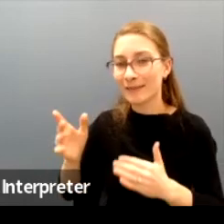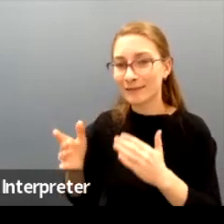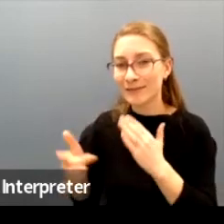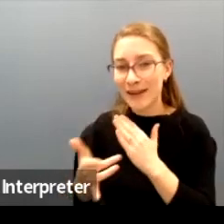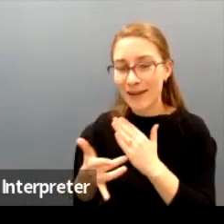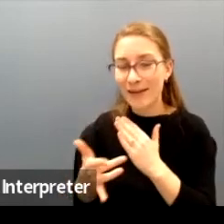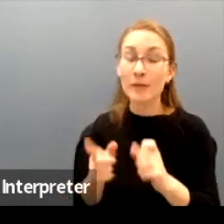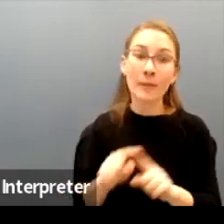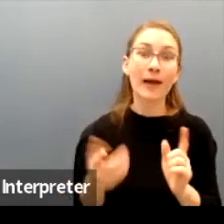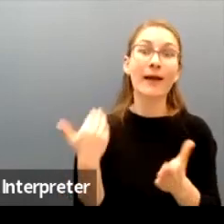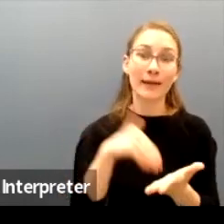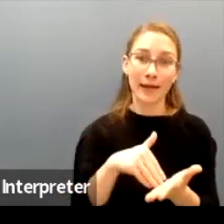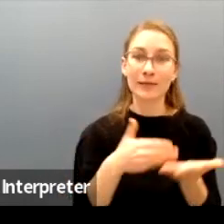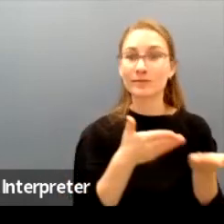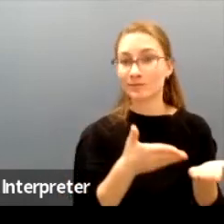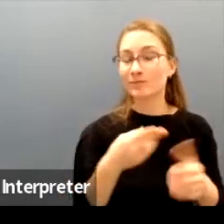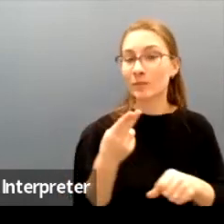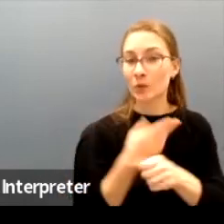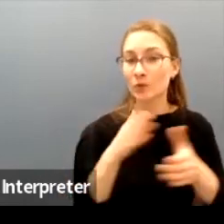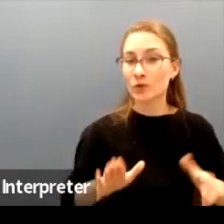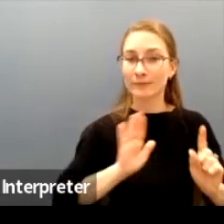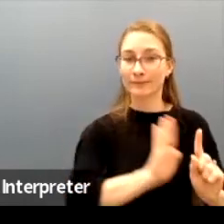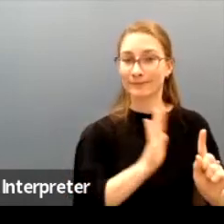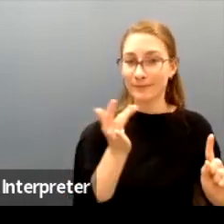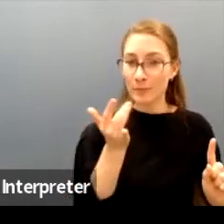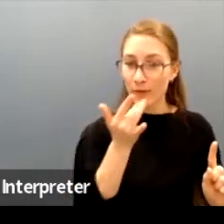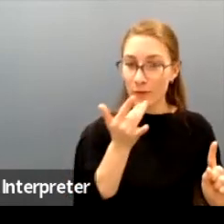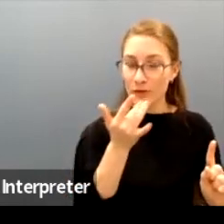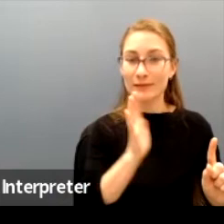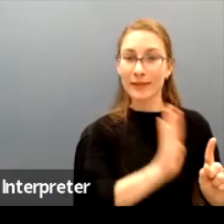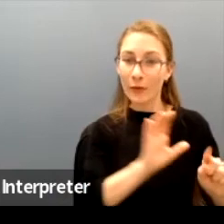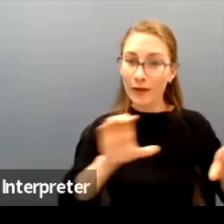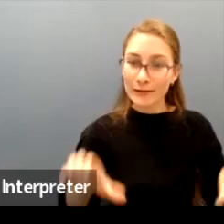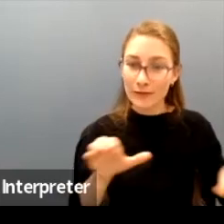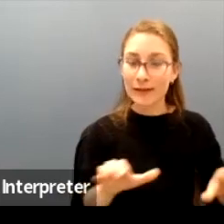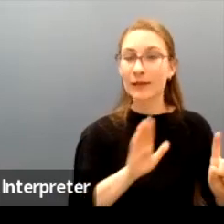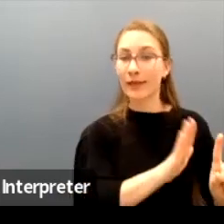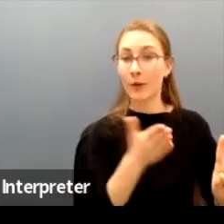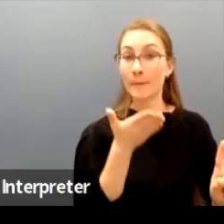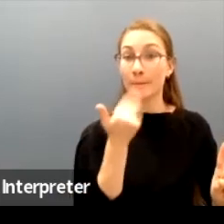user preference and it depends on what is the activity at hand and what works best for the user.